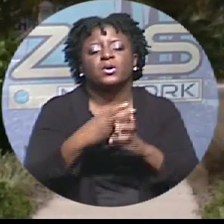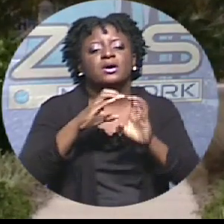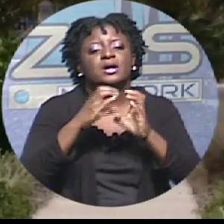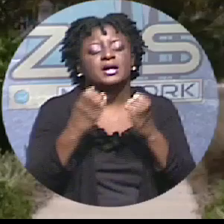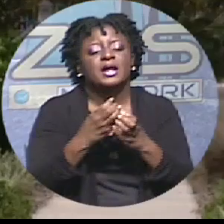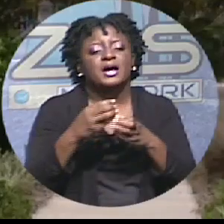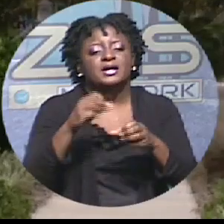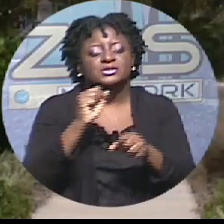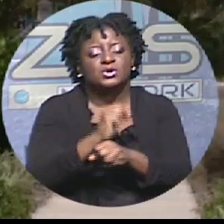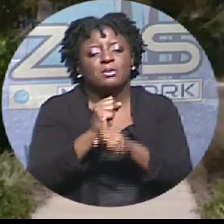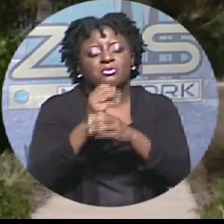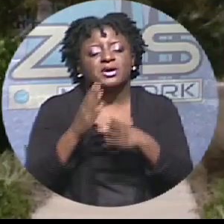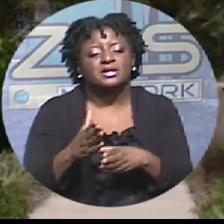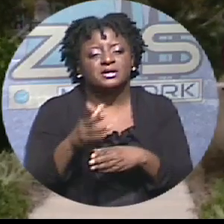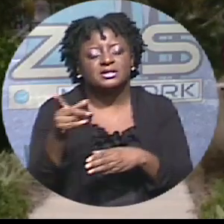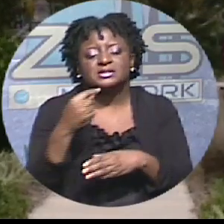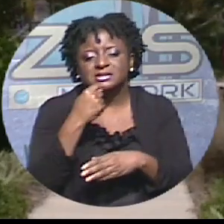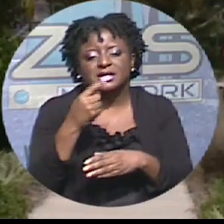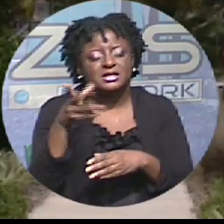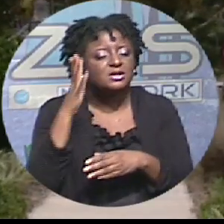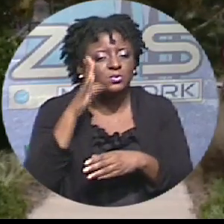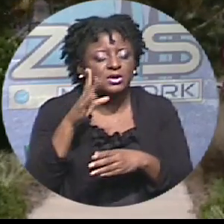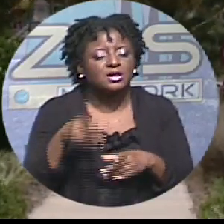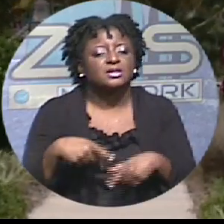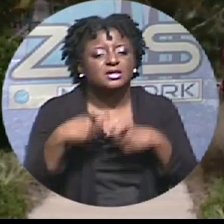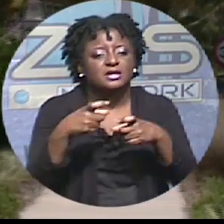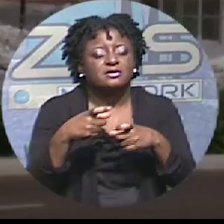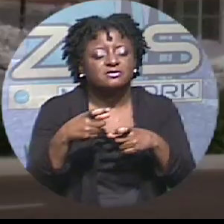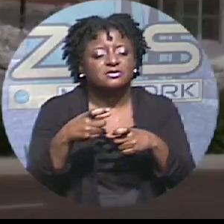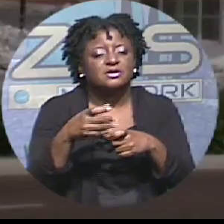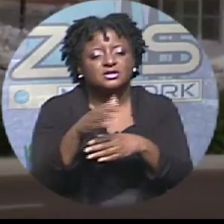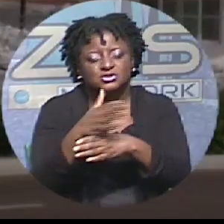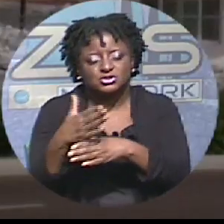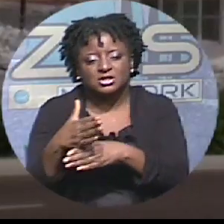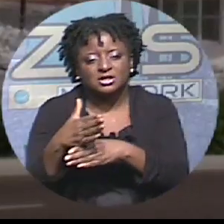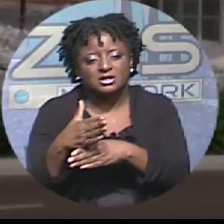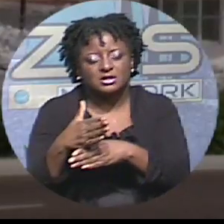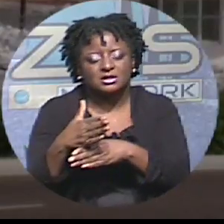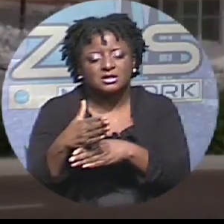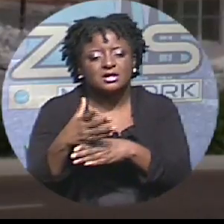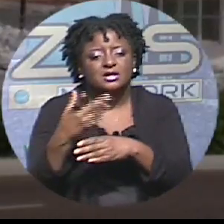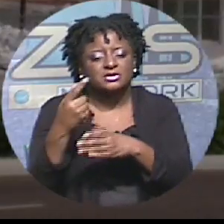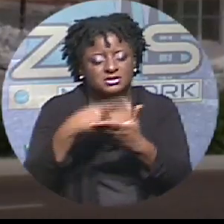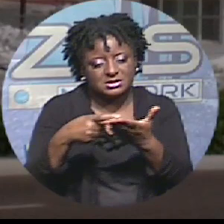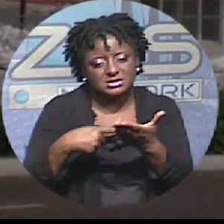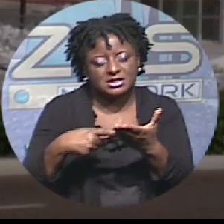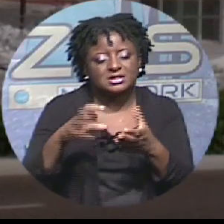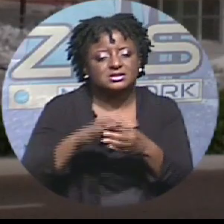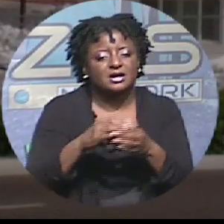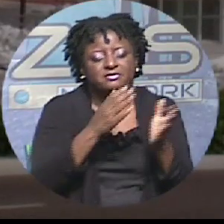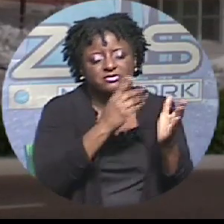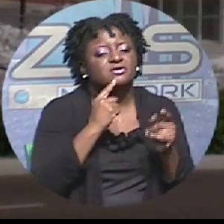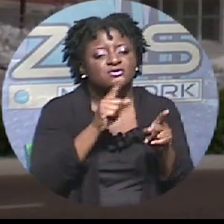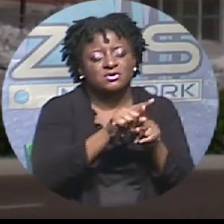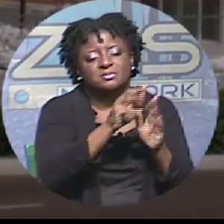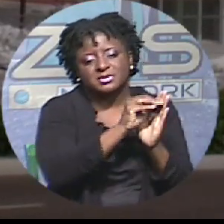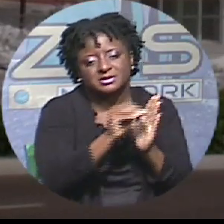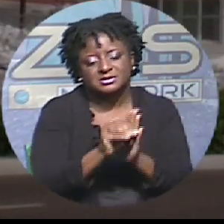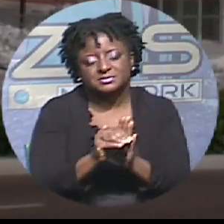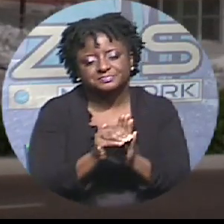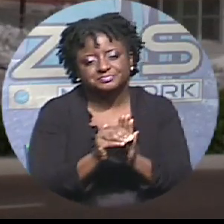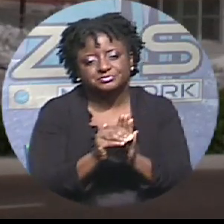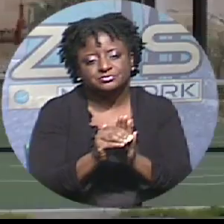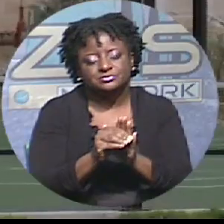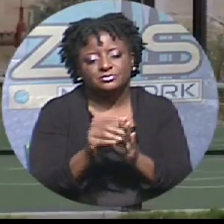to releasing in the days to come the details agreed on, noting that a large amount of paperwork still has to be done to implement the deal. The Prime